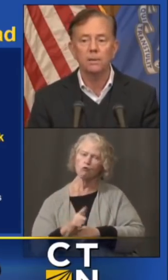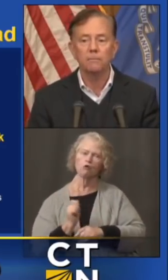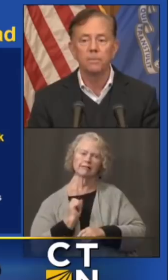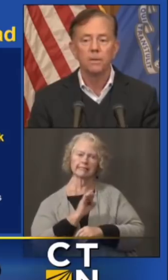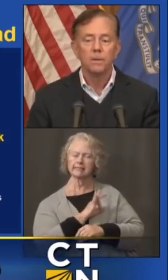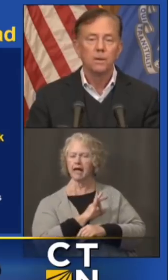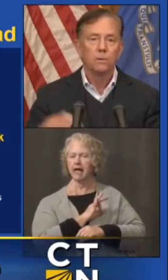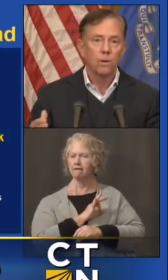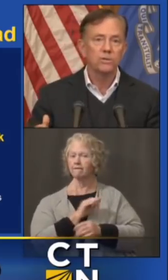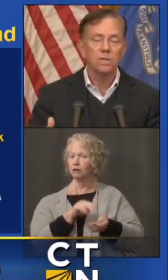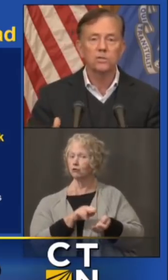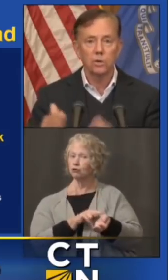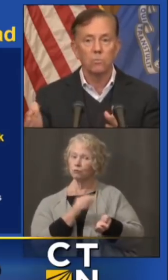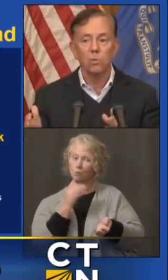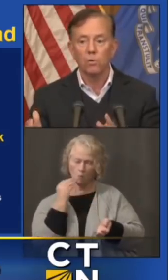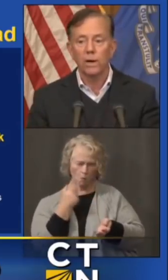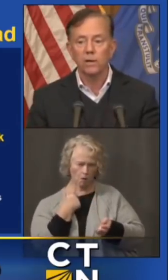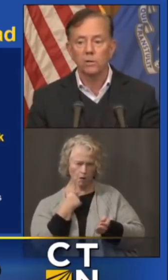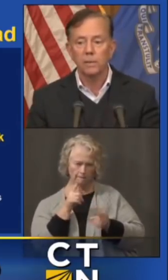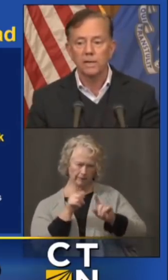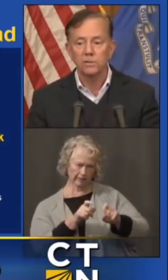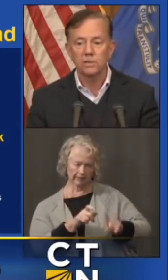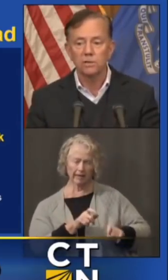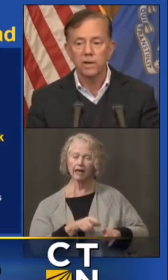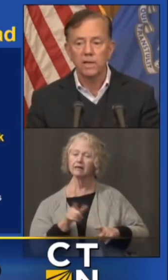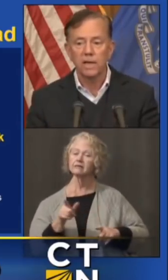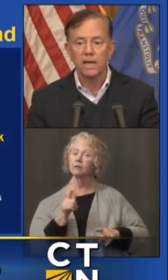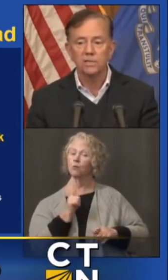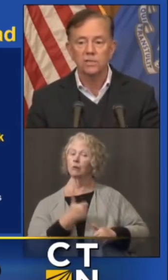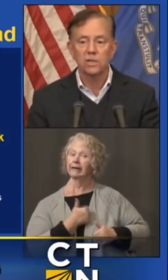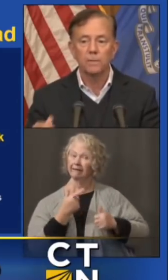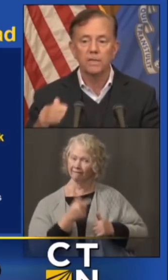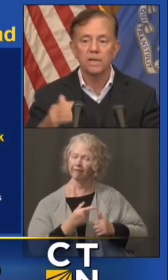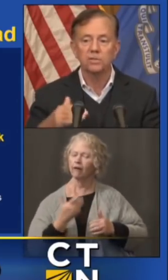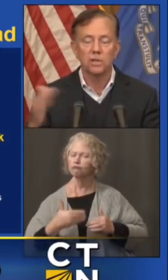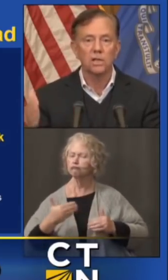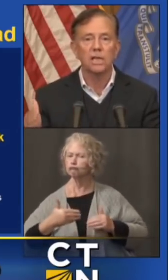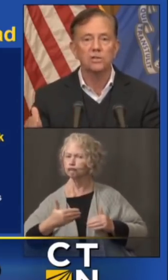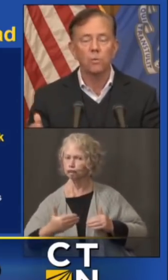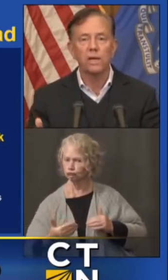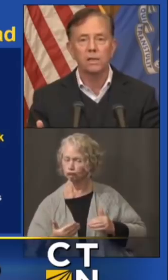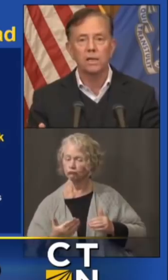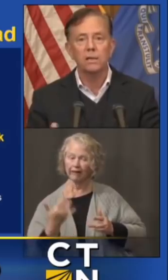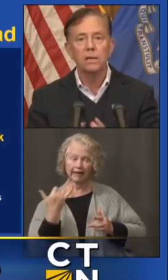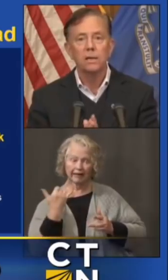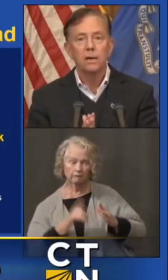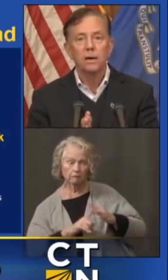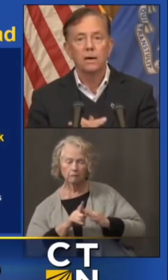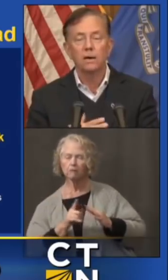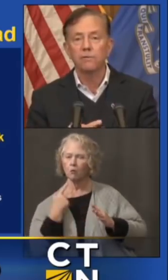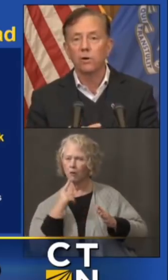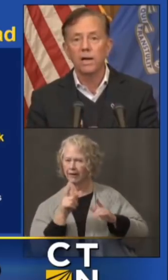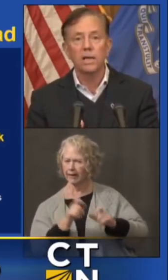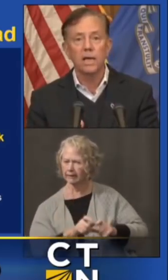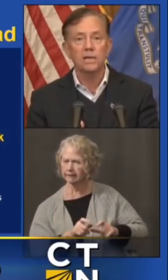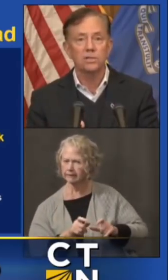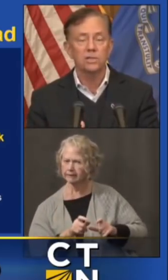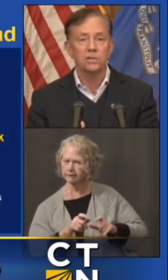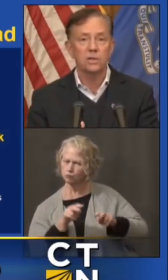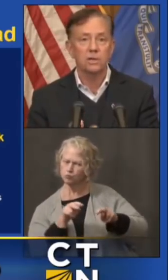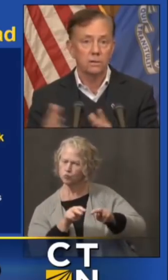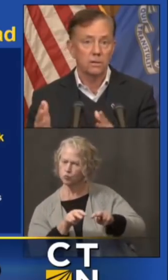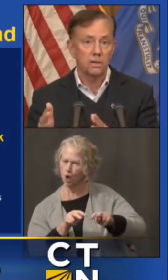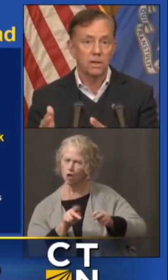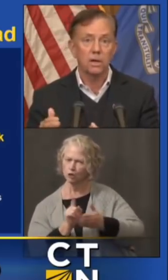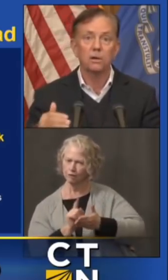any residents on a more regular basis. If any cases, they'll be tested at least weekly. If there are any